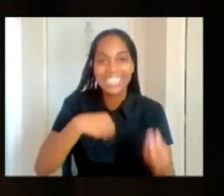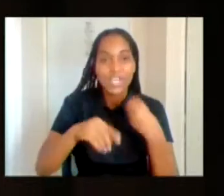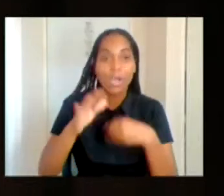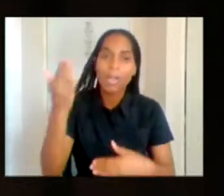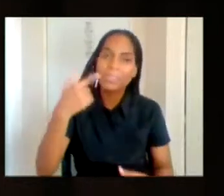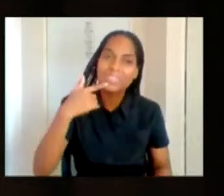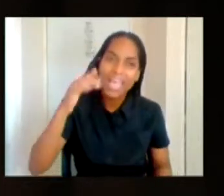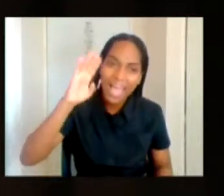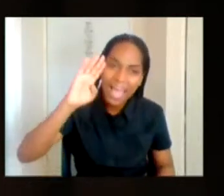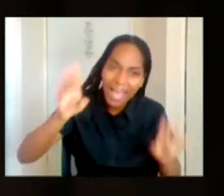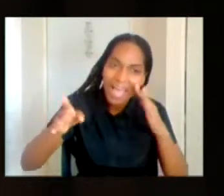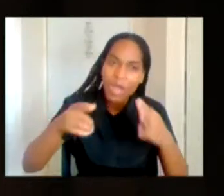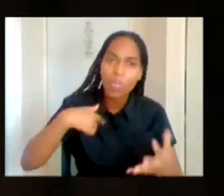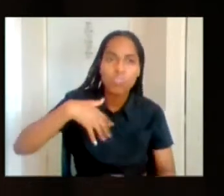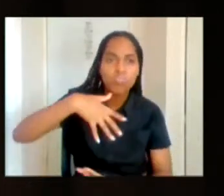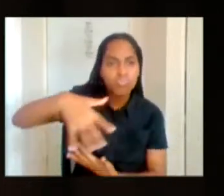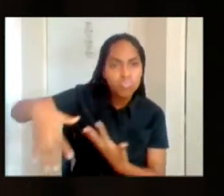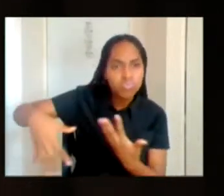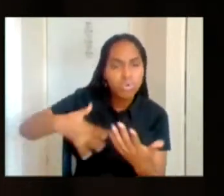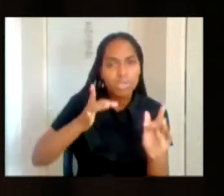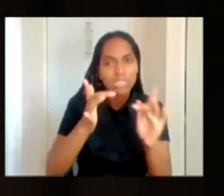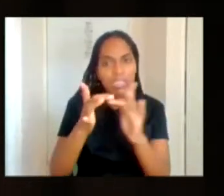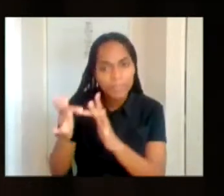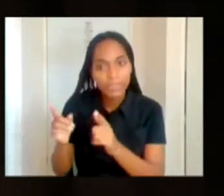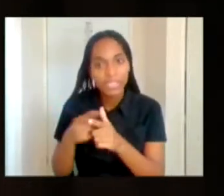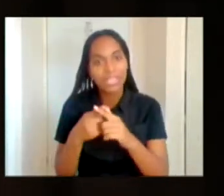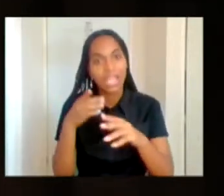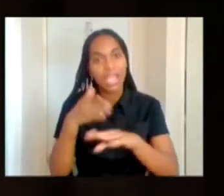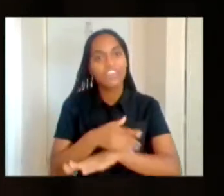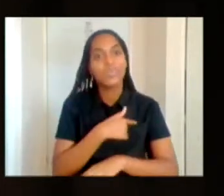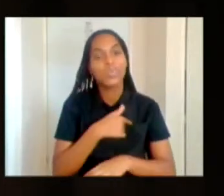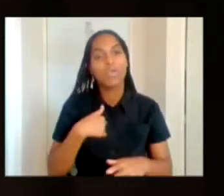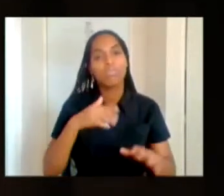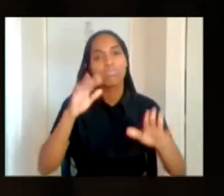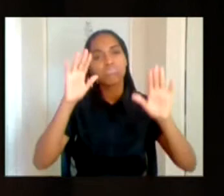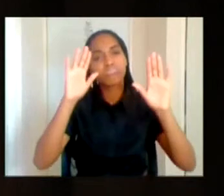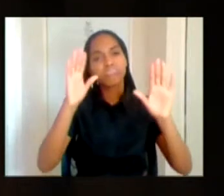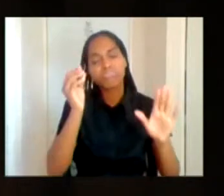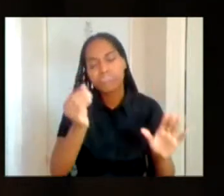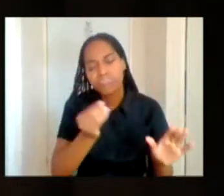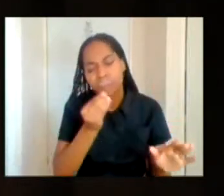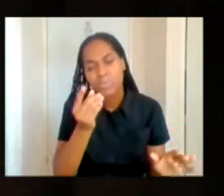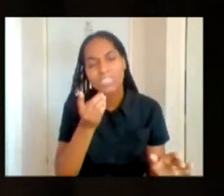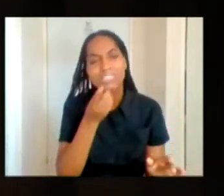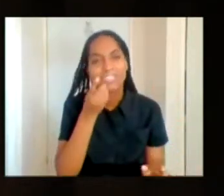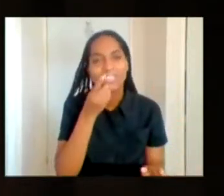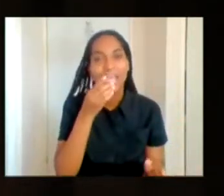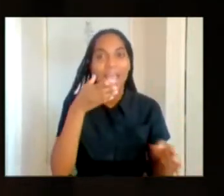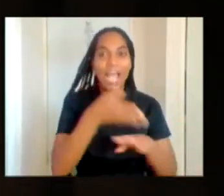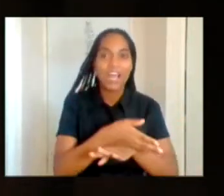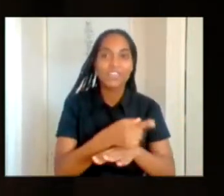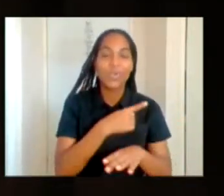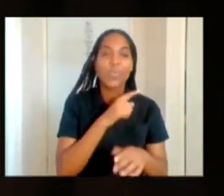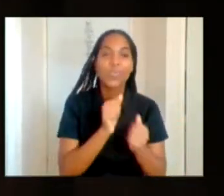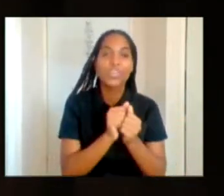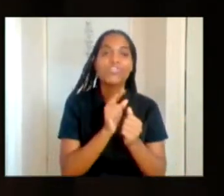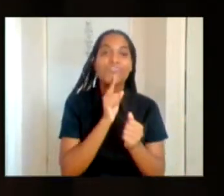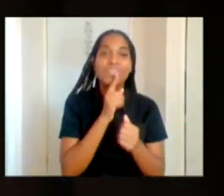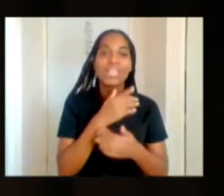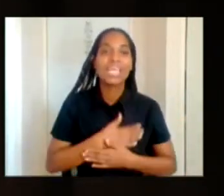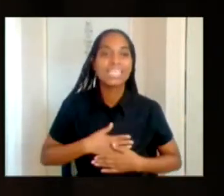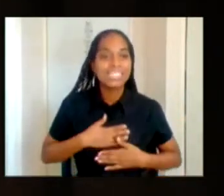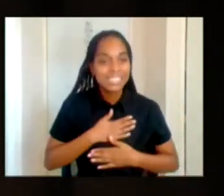be social, let's network, and then we have a lovely dinner this evening followed by some really exciting